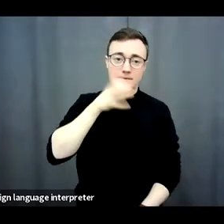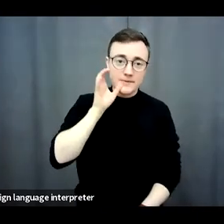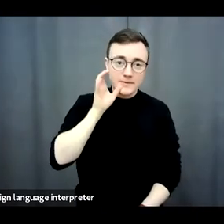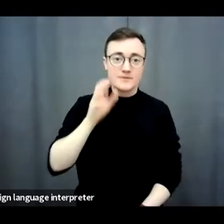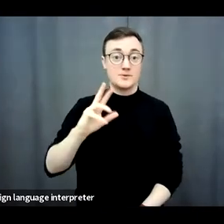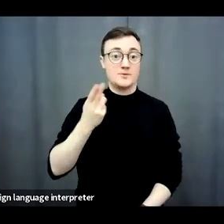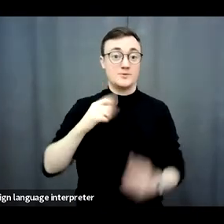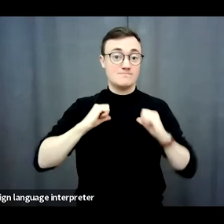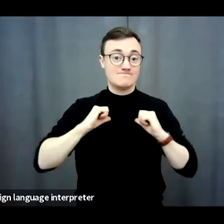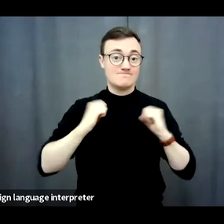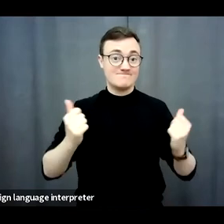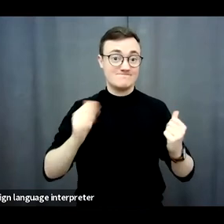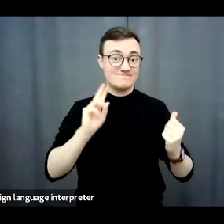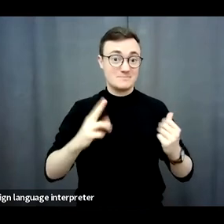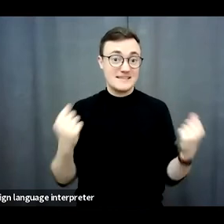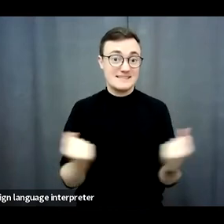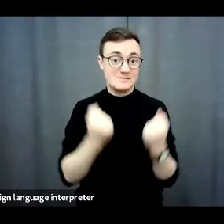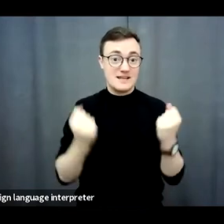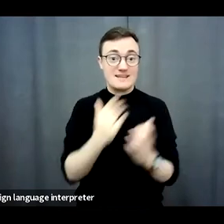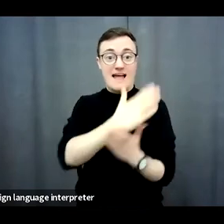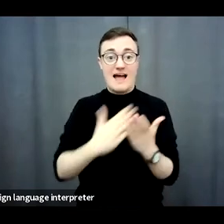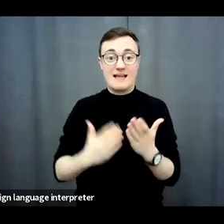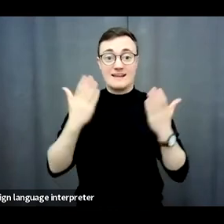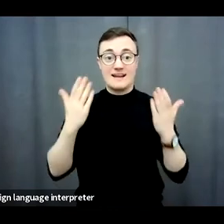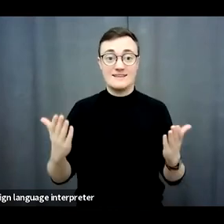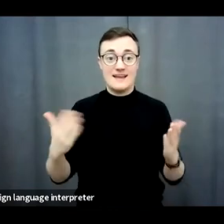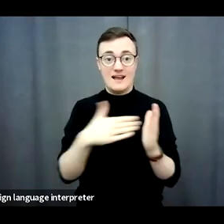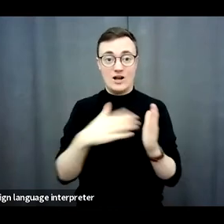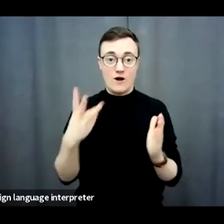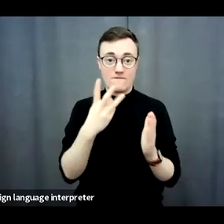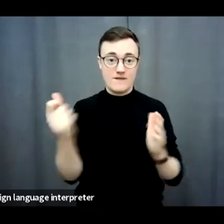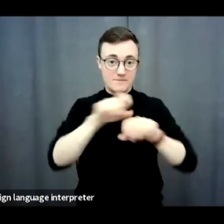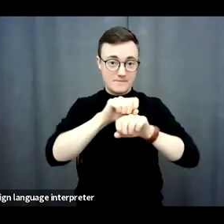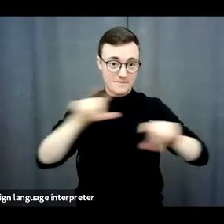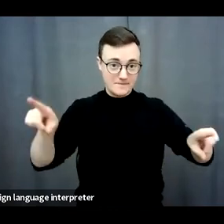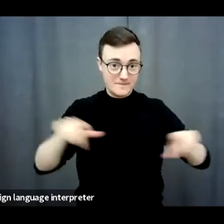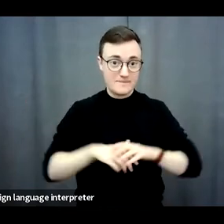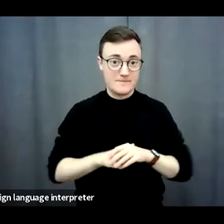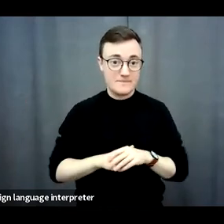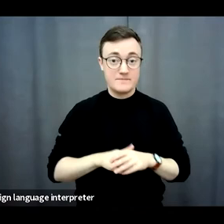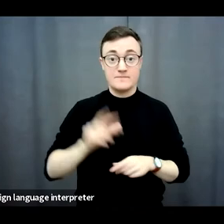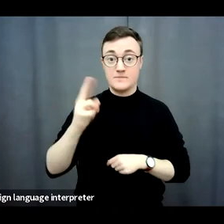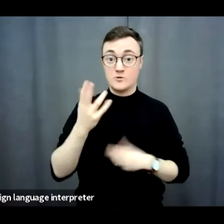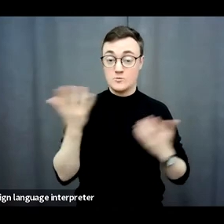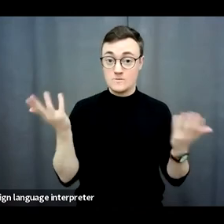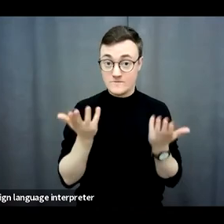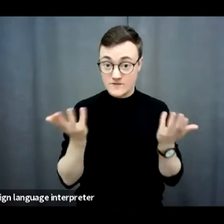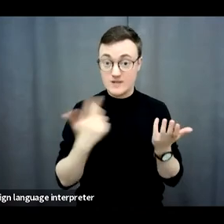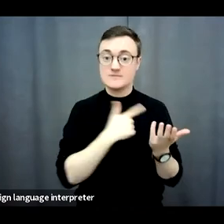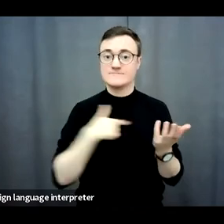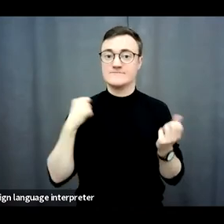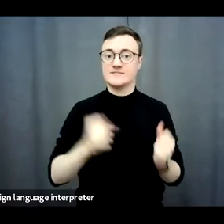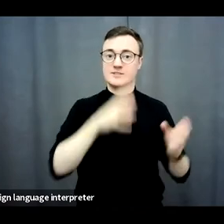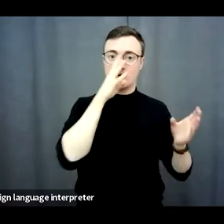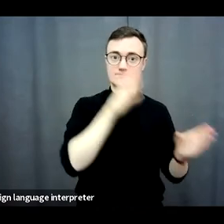very exciting second part of today's webinar. And for this section, what we will do is pivot very quickly to hear